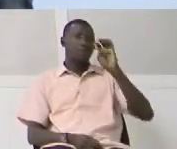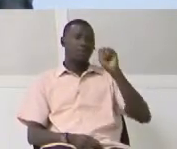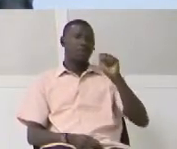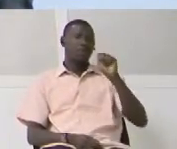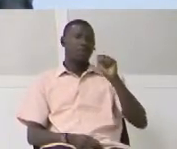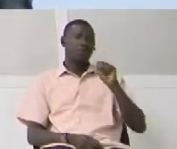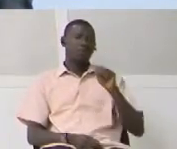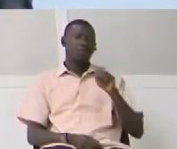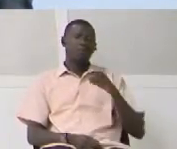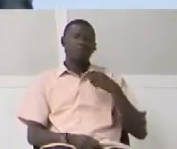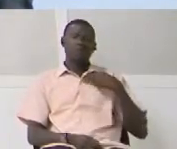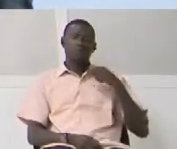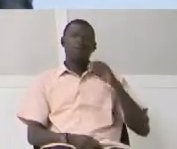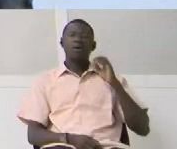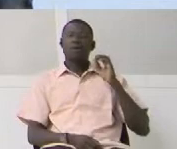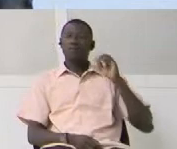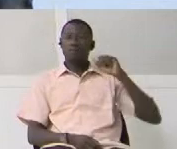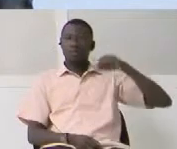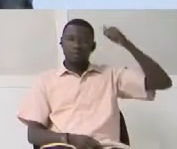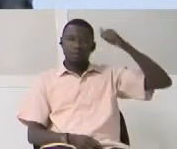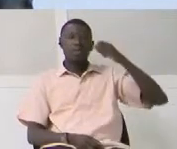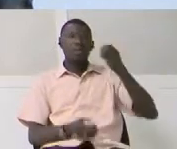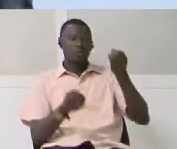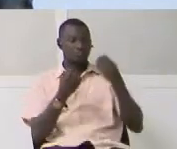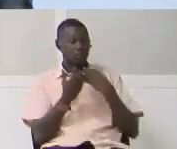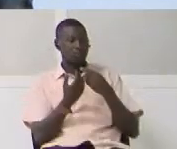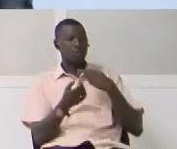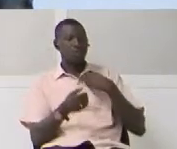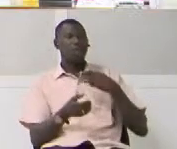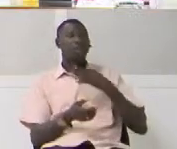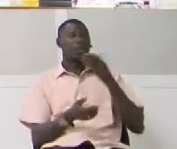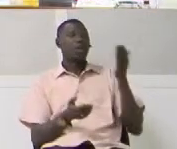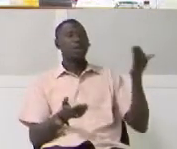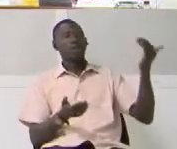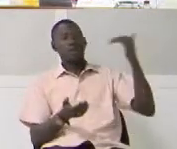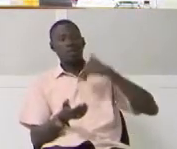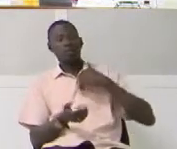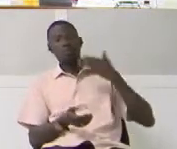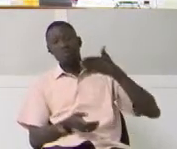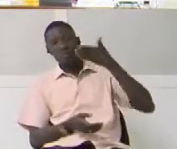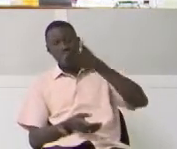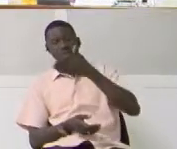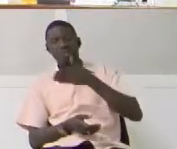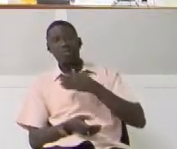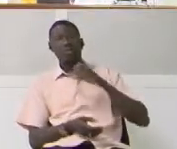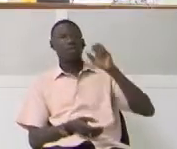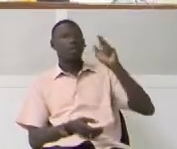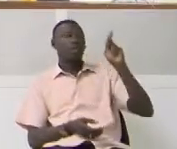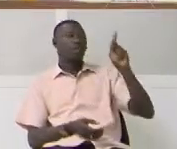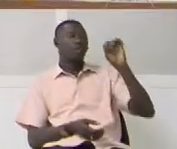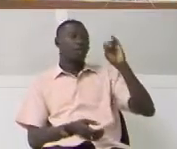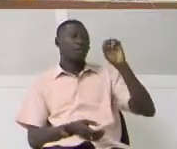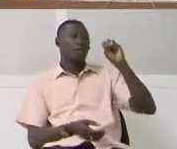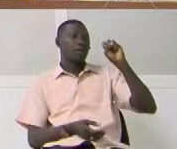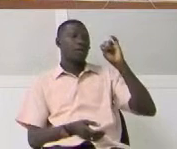ci kissira. My aunt told me that they have come to meet you.